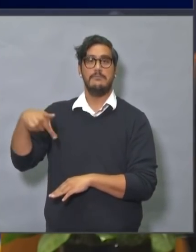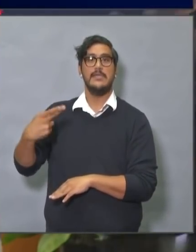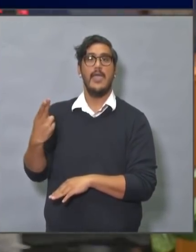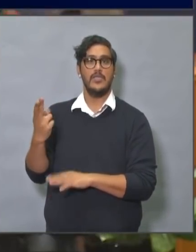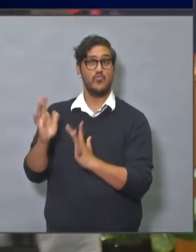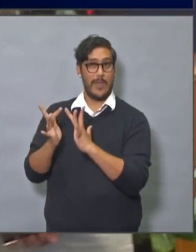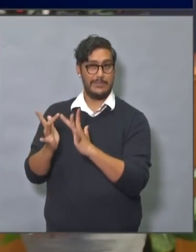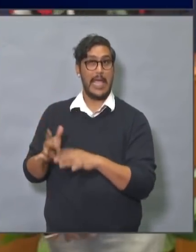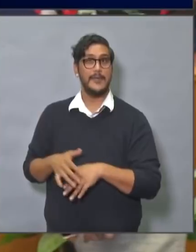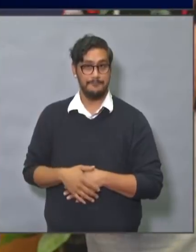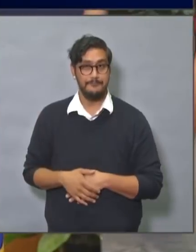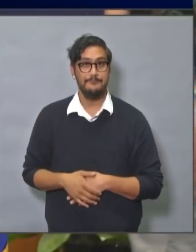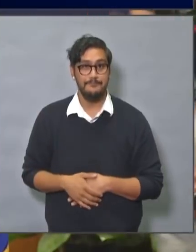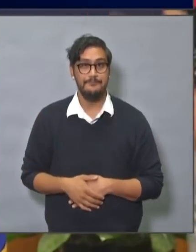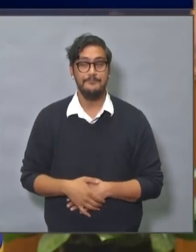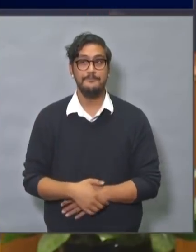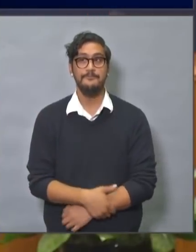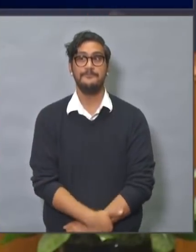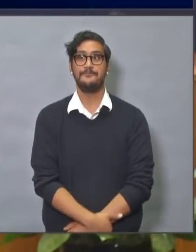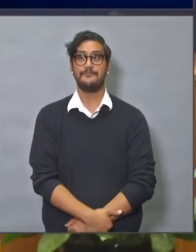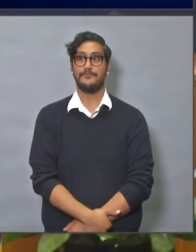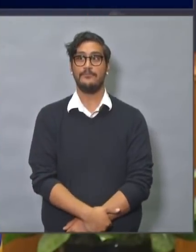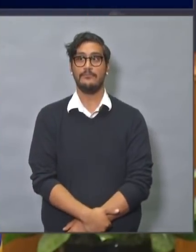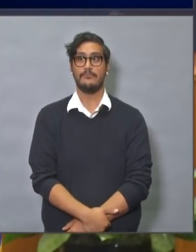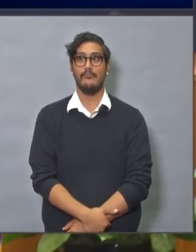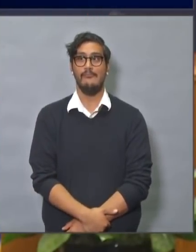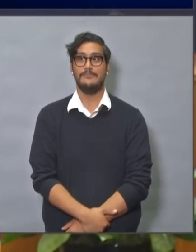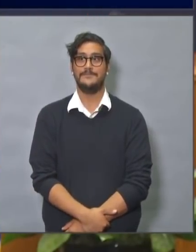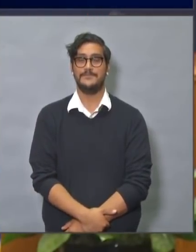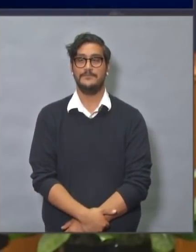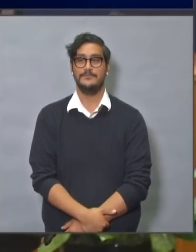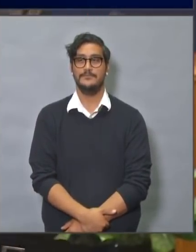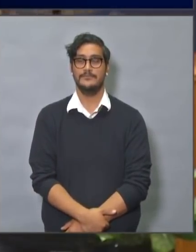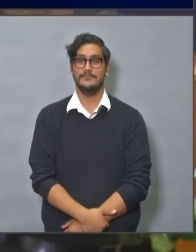highest concentration of people who are contracting the virus?